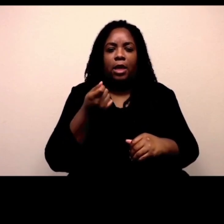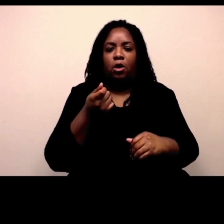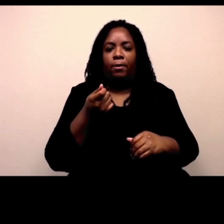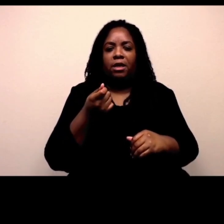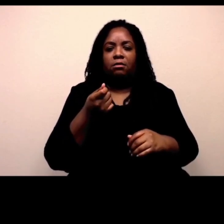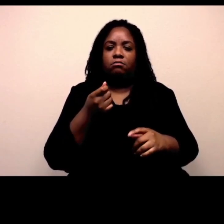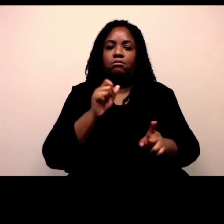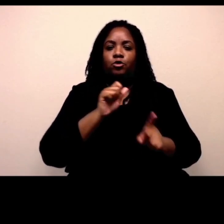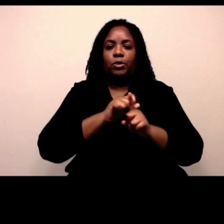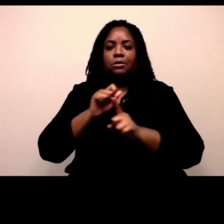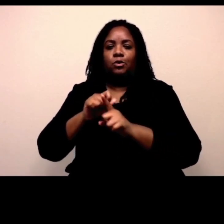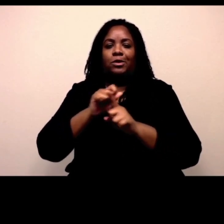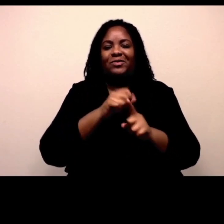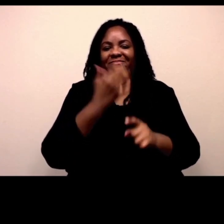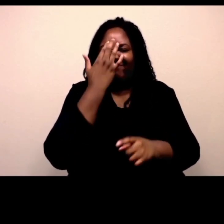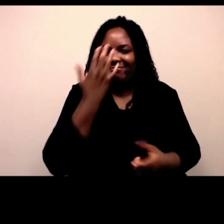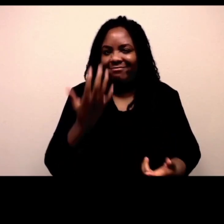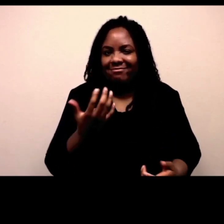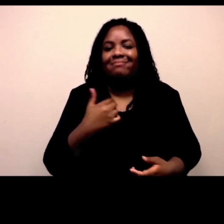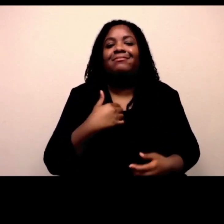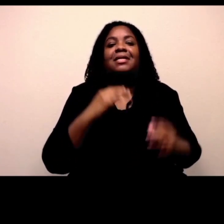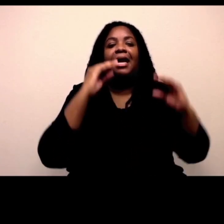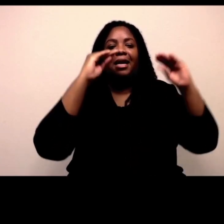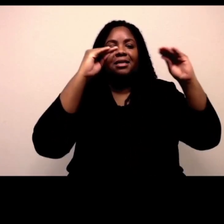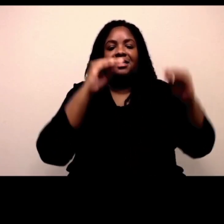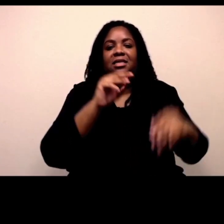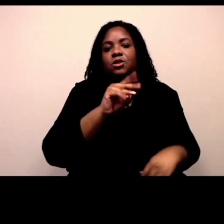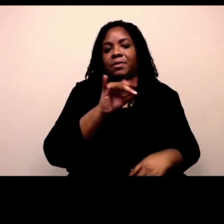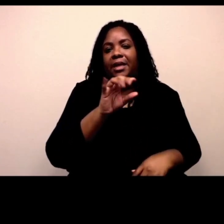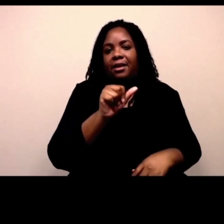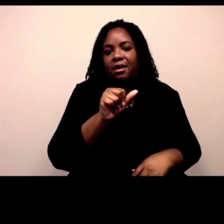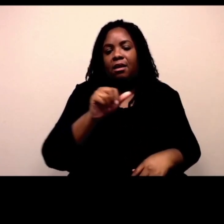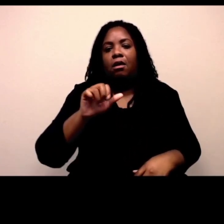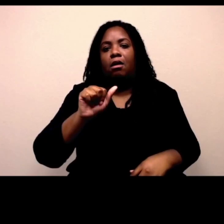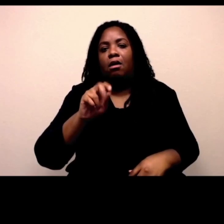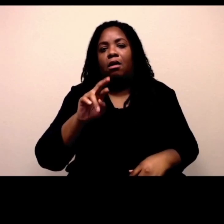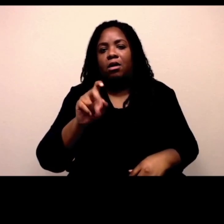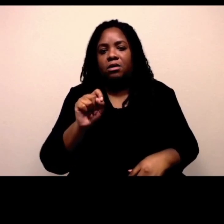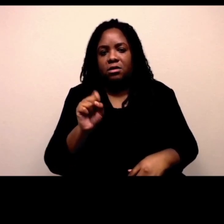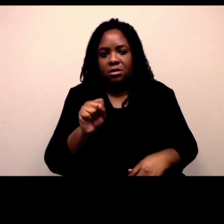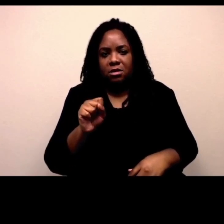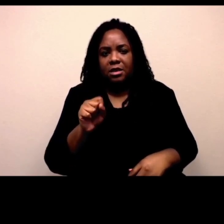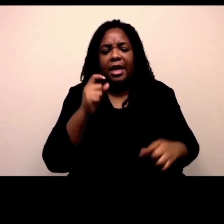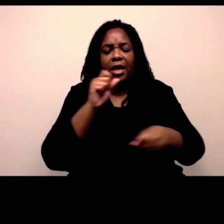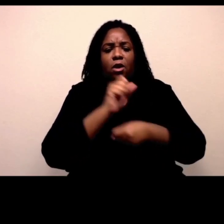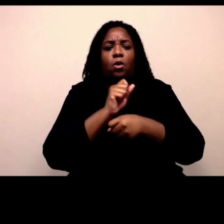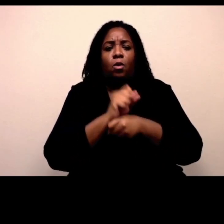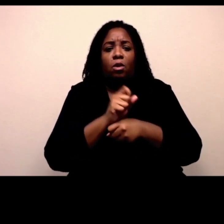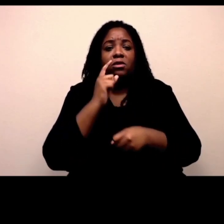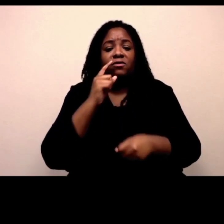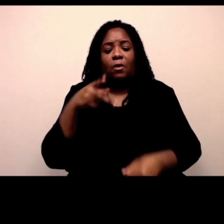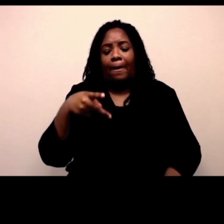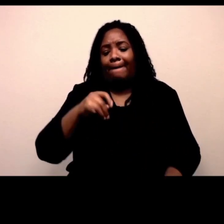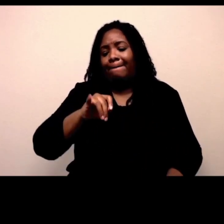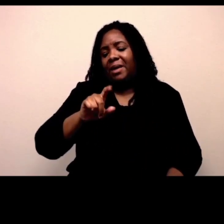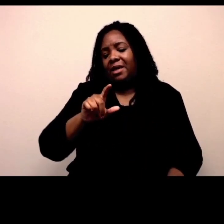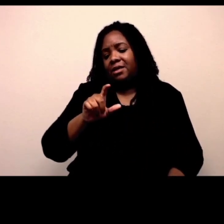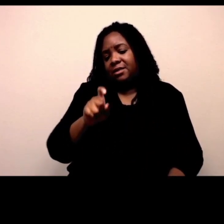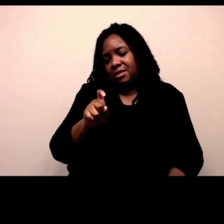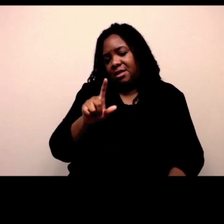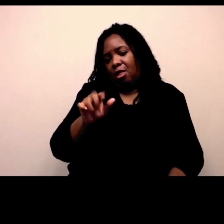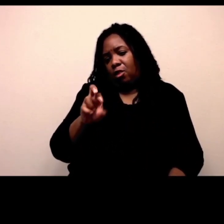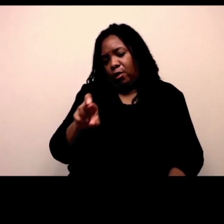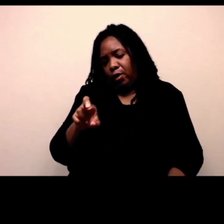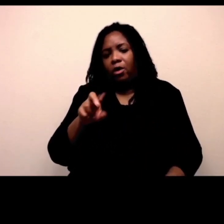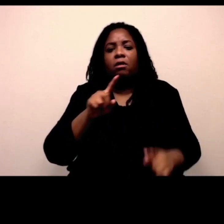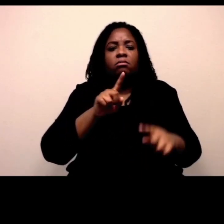there. I do teach media arts and something, I worked for years in Pixlr and then I moved to Photopea, but there's these free kind